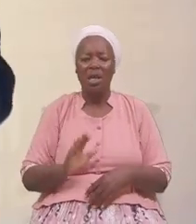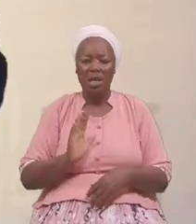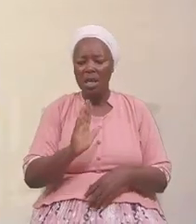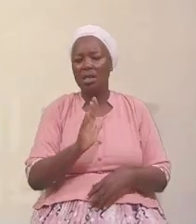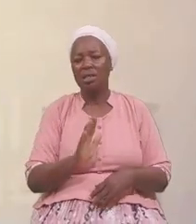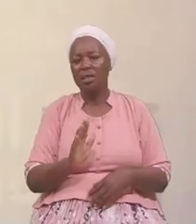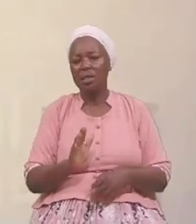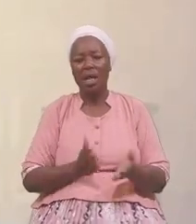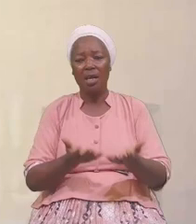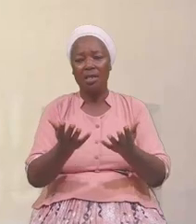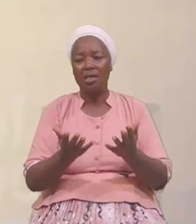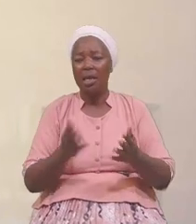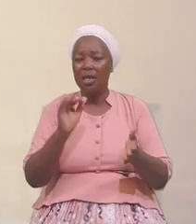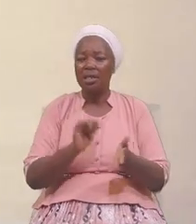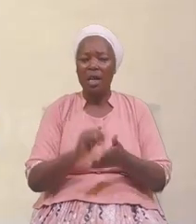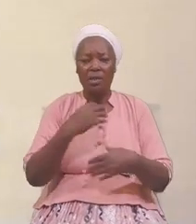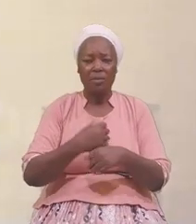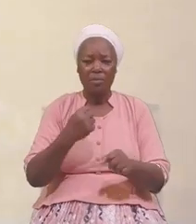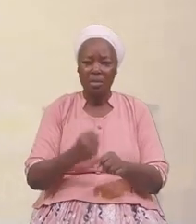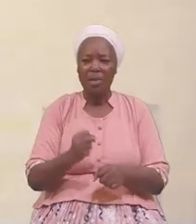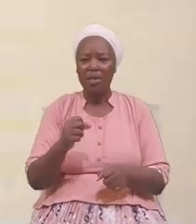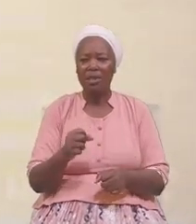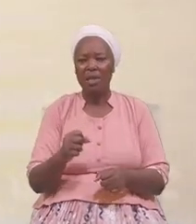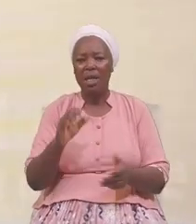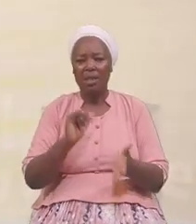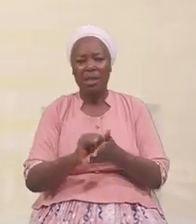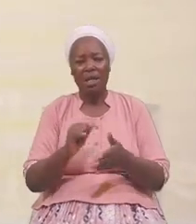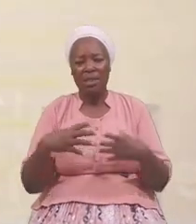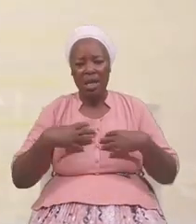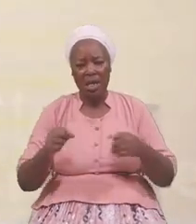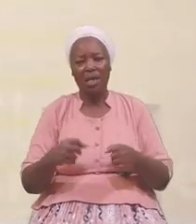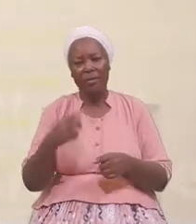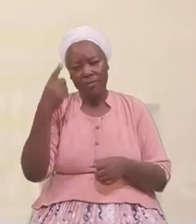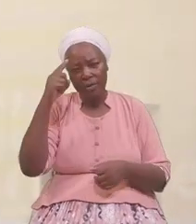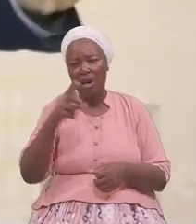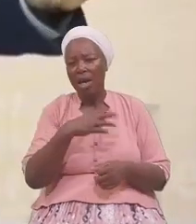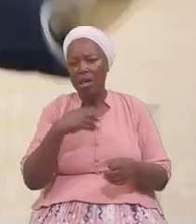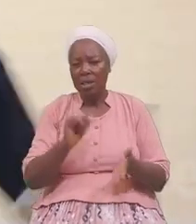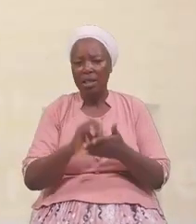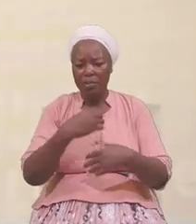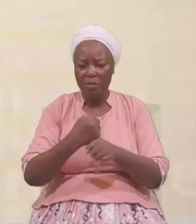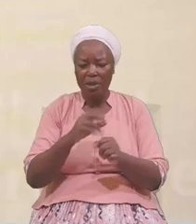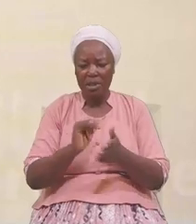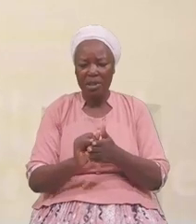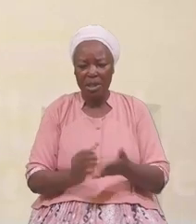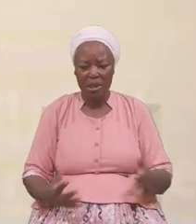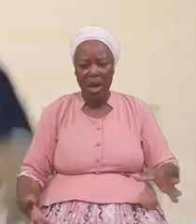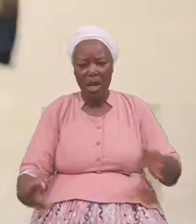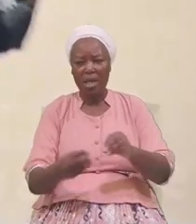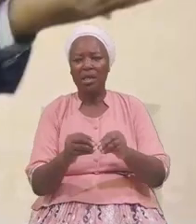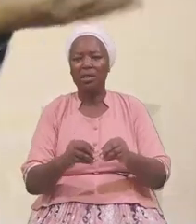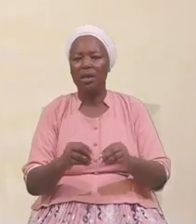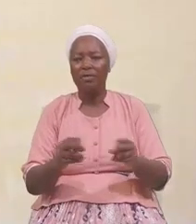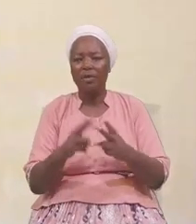desire that makes that evening meaningful. That makes that gathering meaningful.